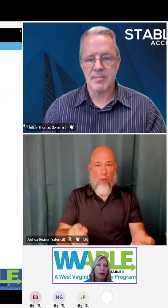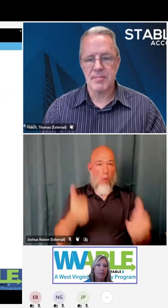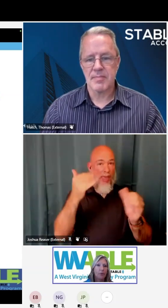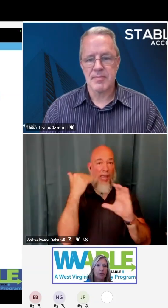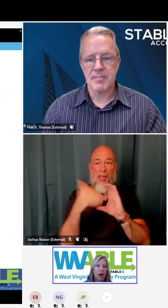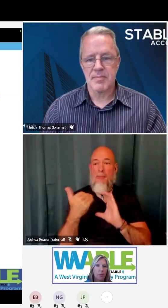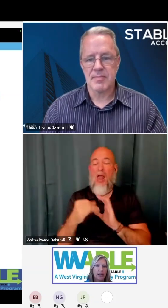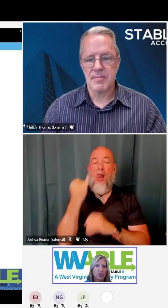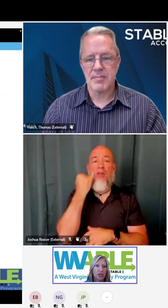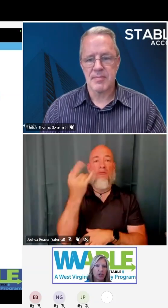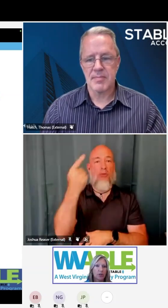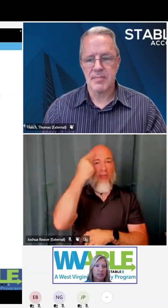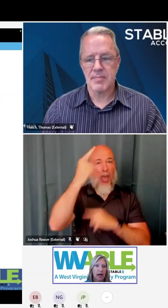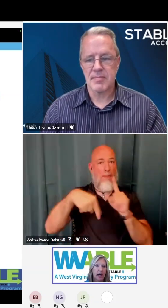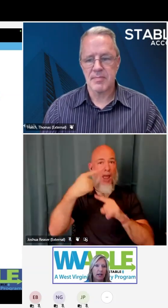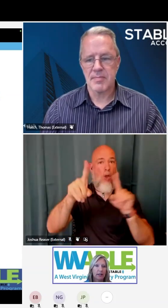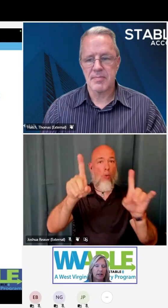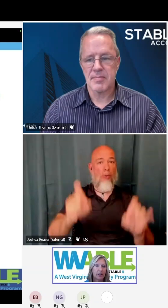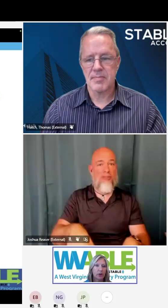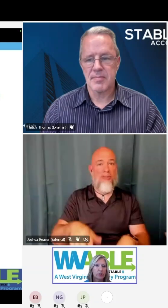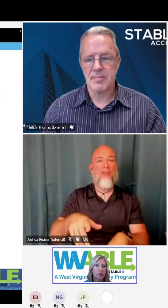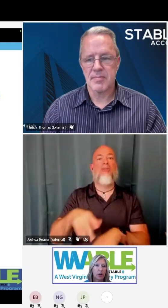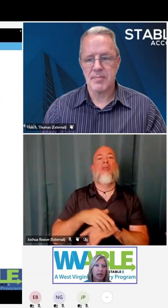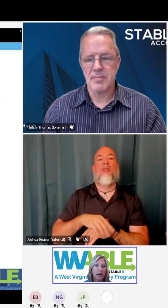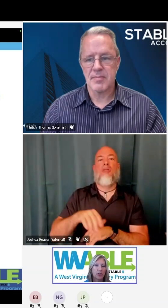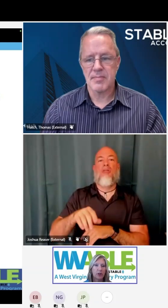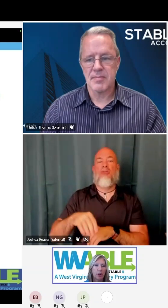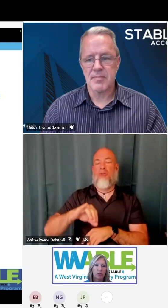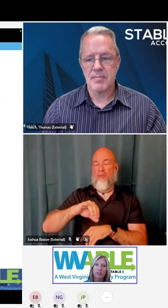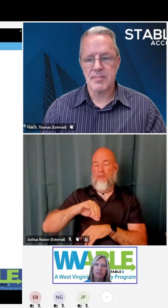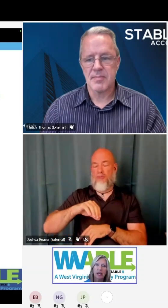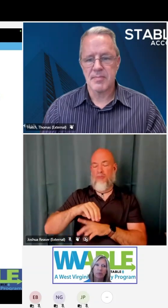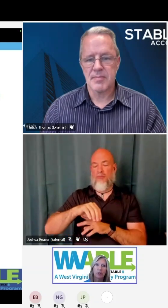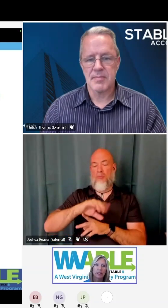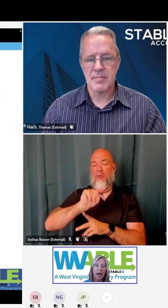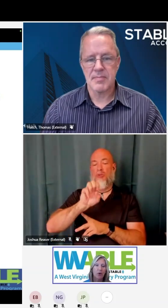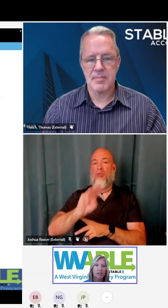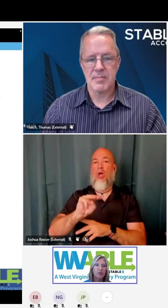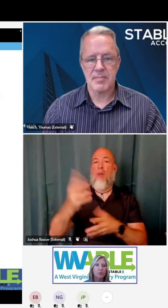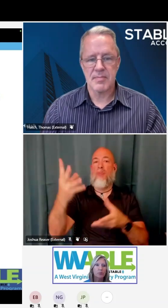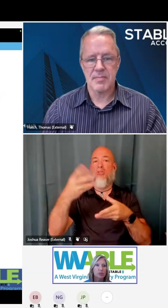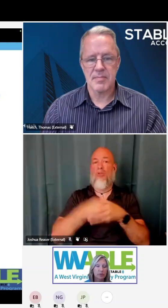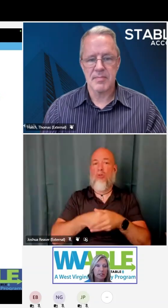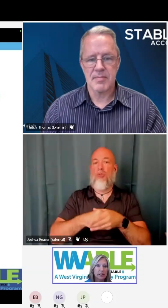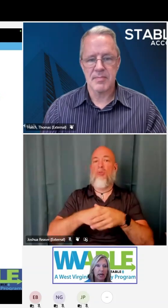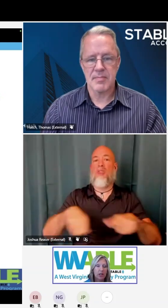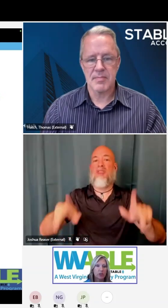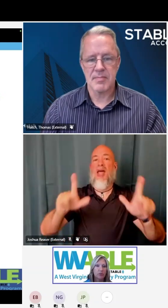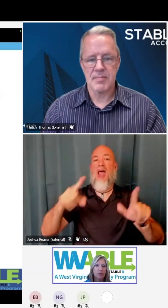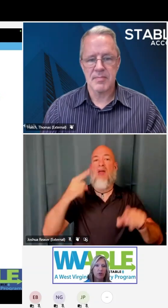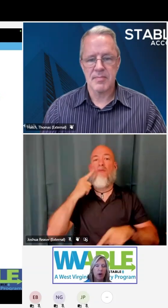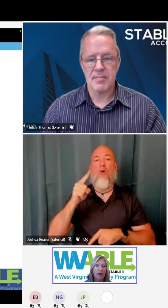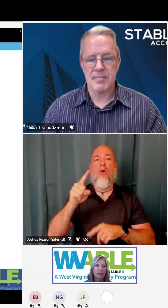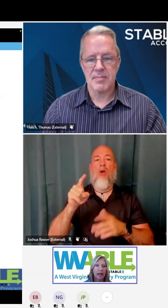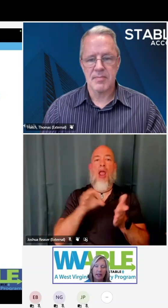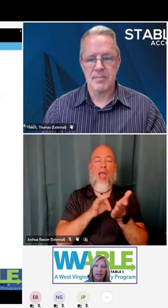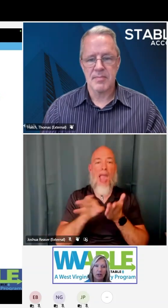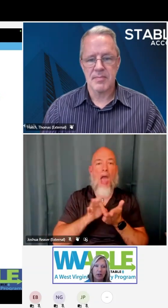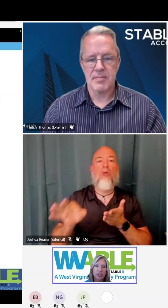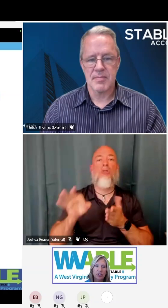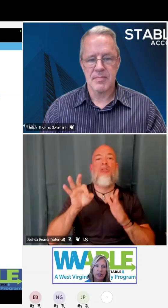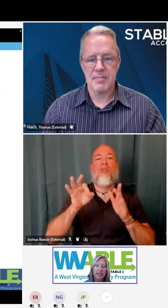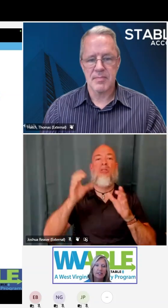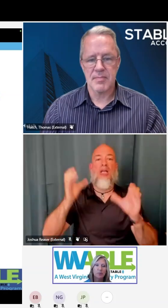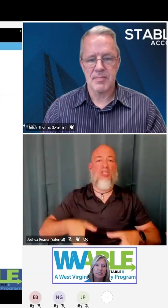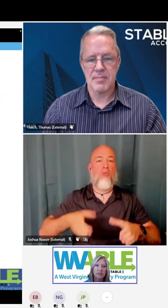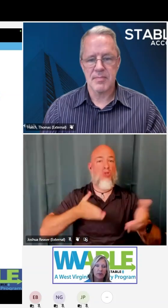later. Tom has shared the slide that includes the 1-800 number for stable account customer service. So if you have